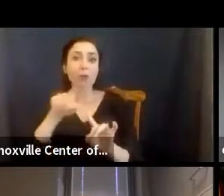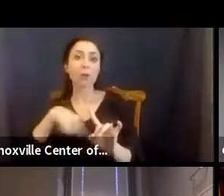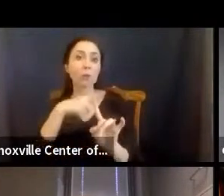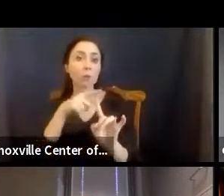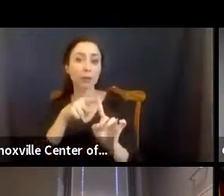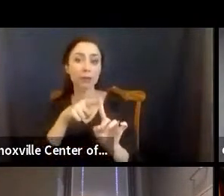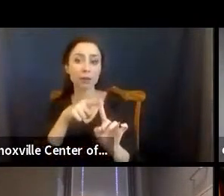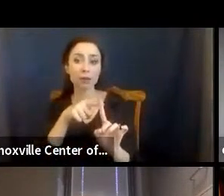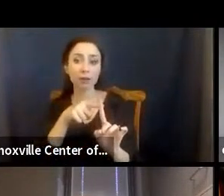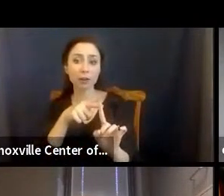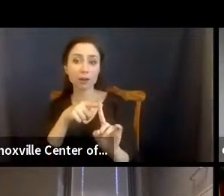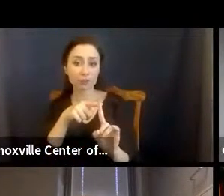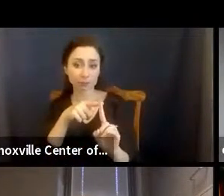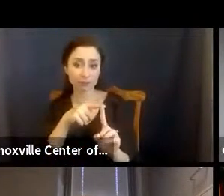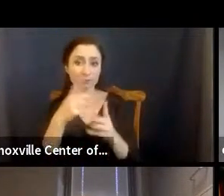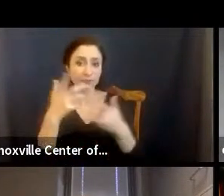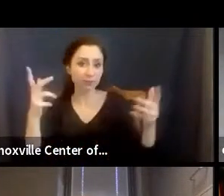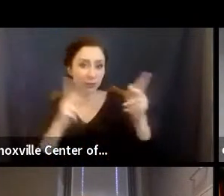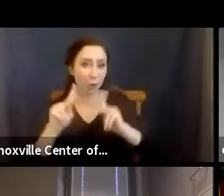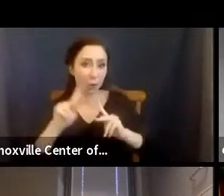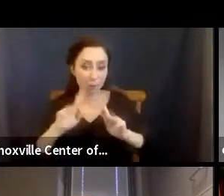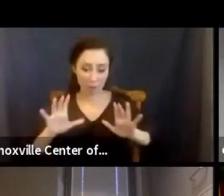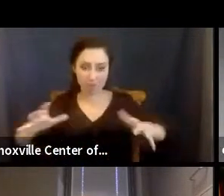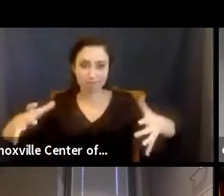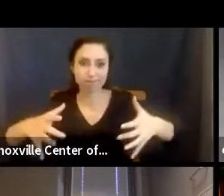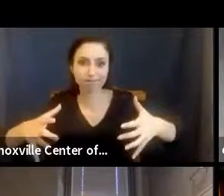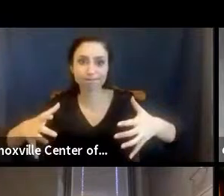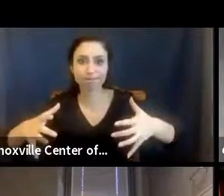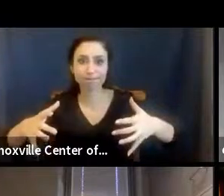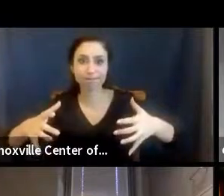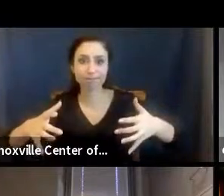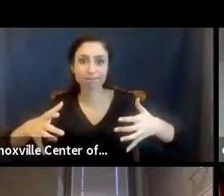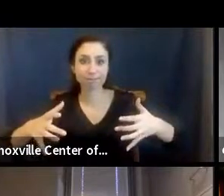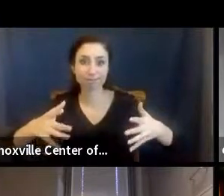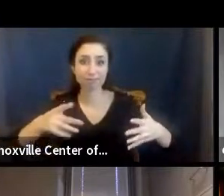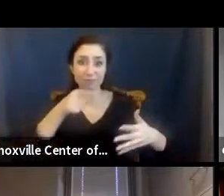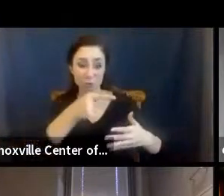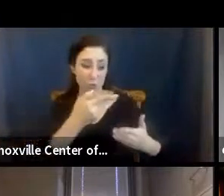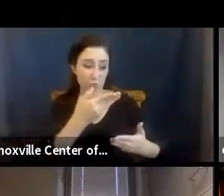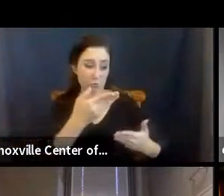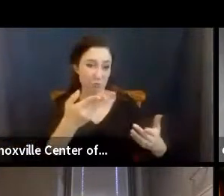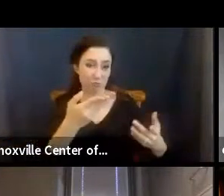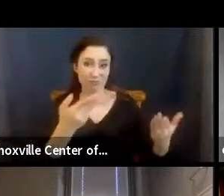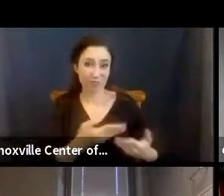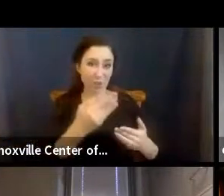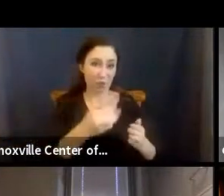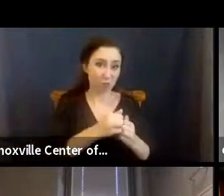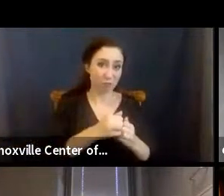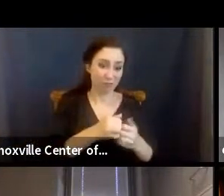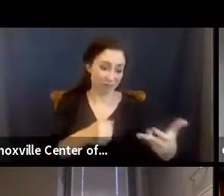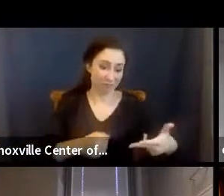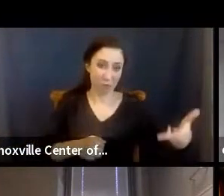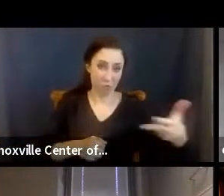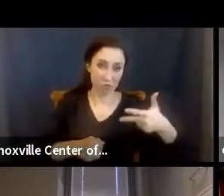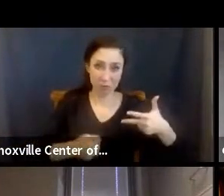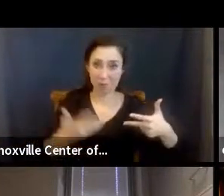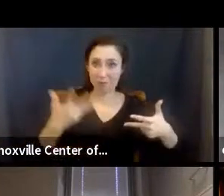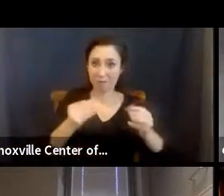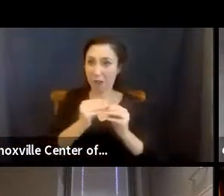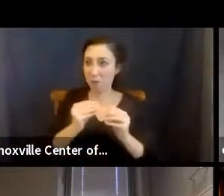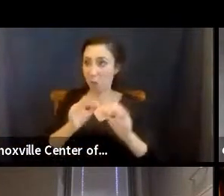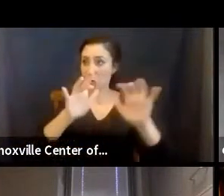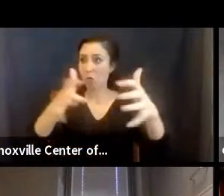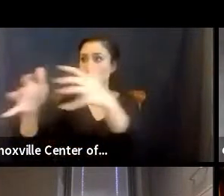there are a lot of people grouped together. Your party, you're there with 3 people, and there are 5 more parties around you, and you have no idea who those